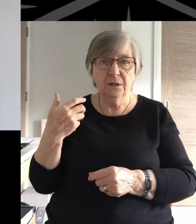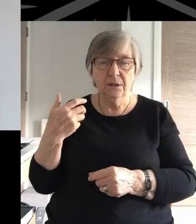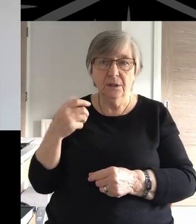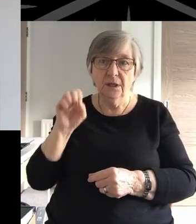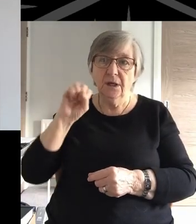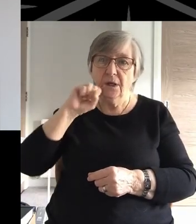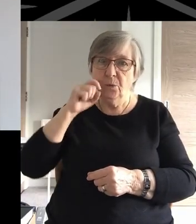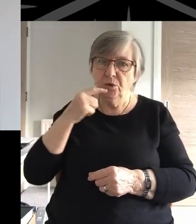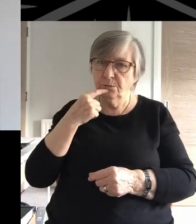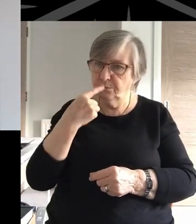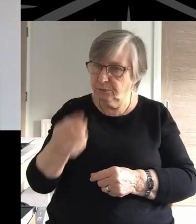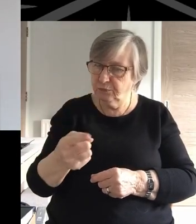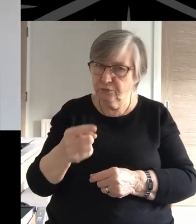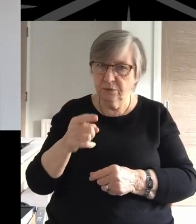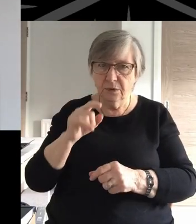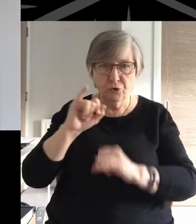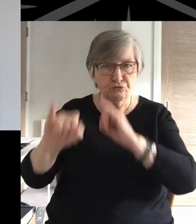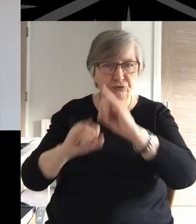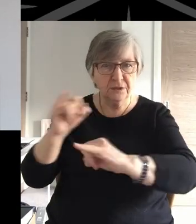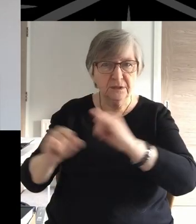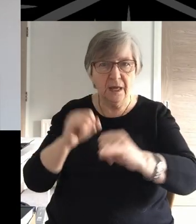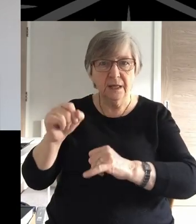explicitly fight against them.